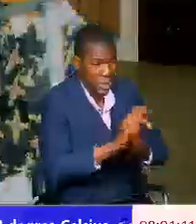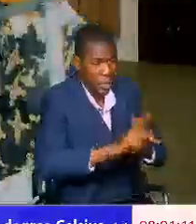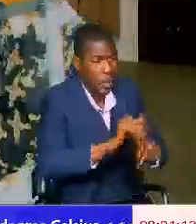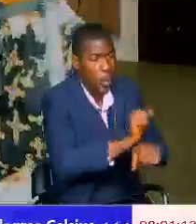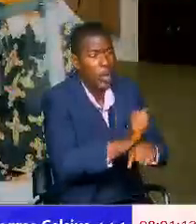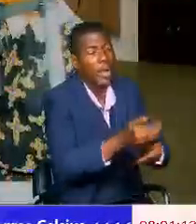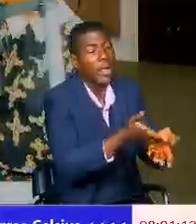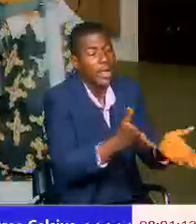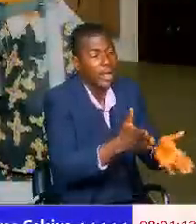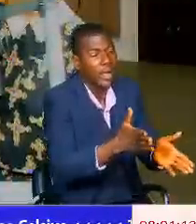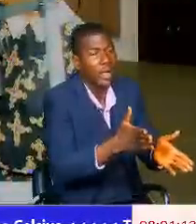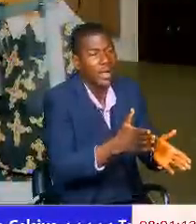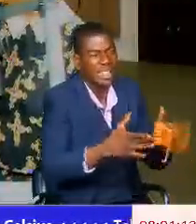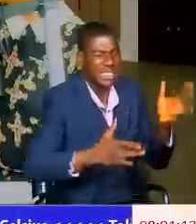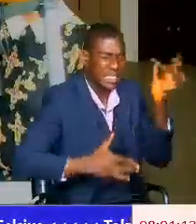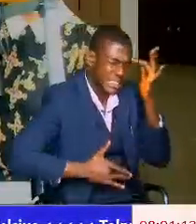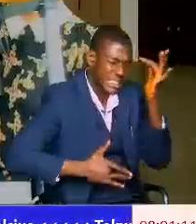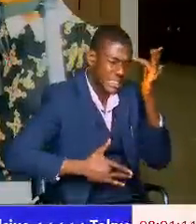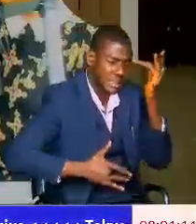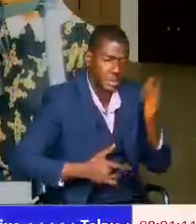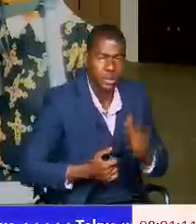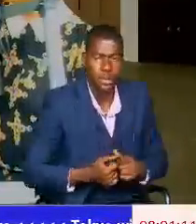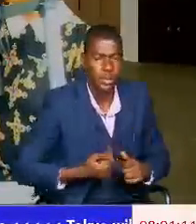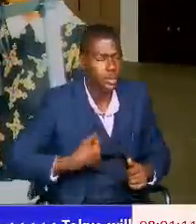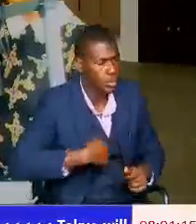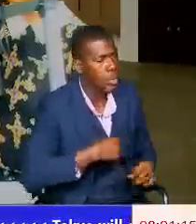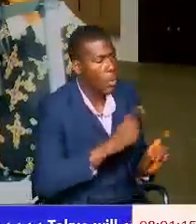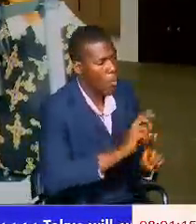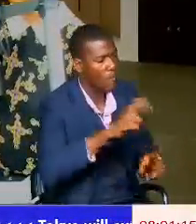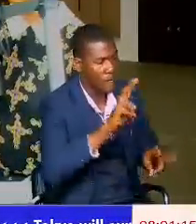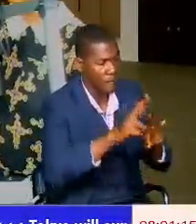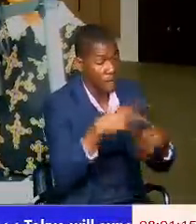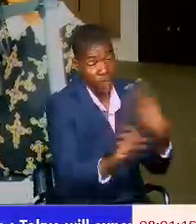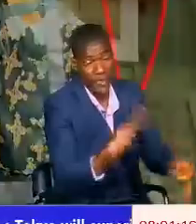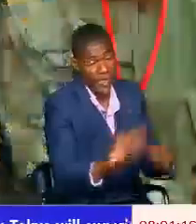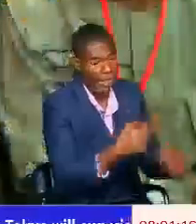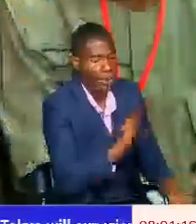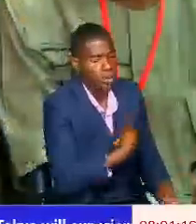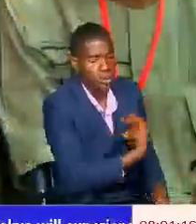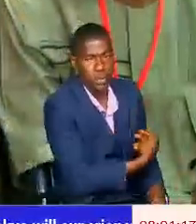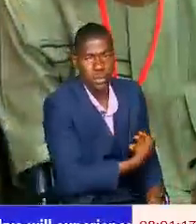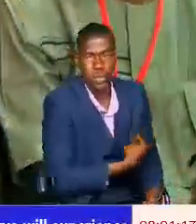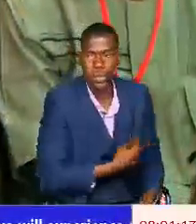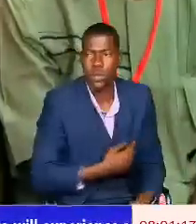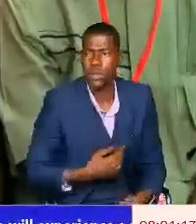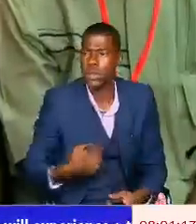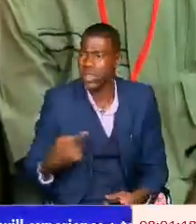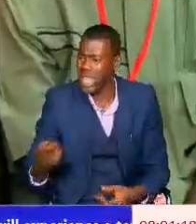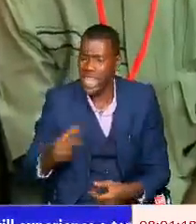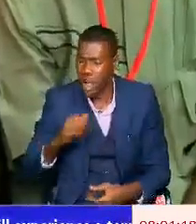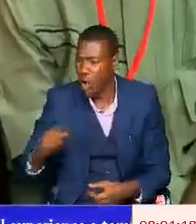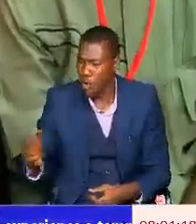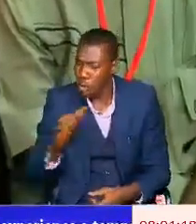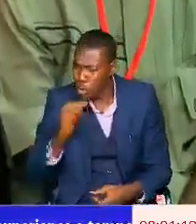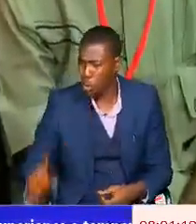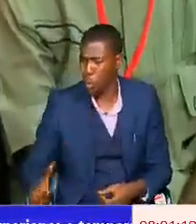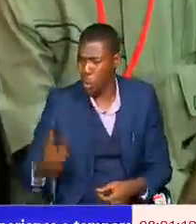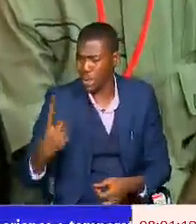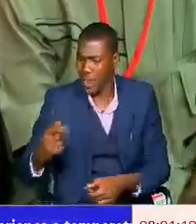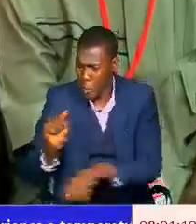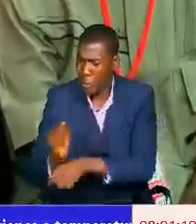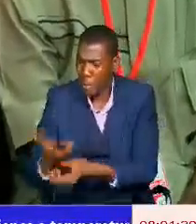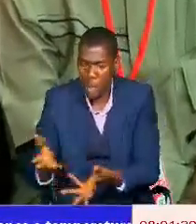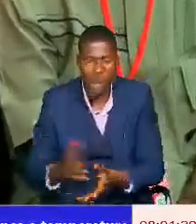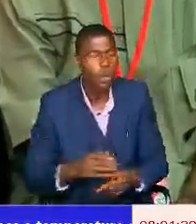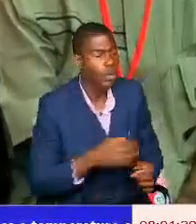be only the two that are the people where. No, let me explain. Okay. Now the people were supposed to come. Their PRO. And then the